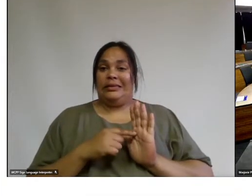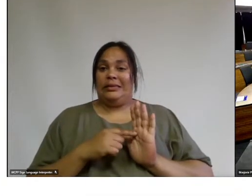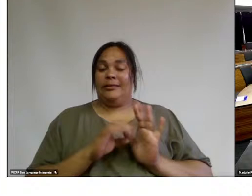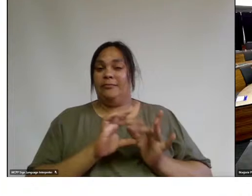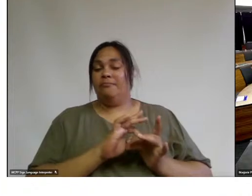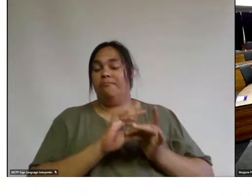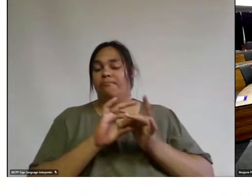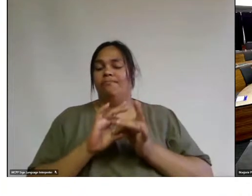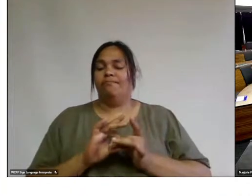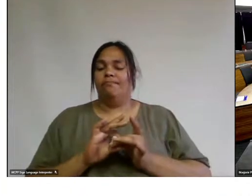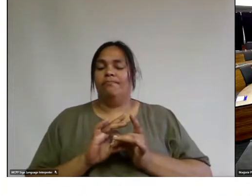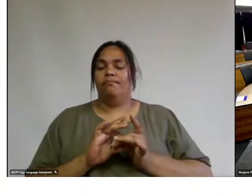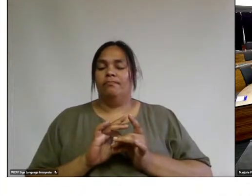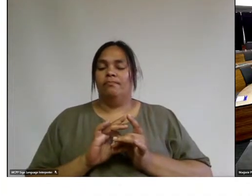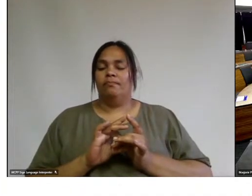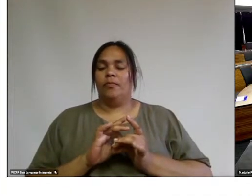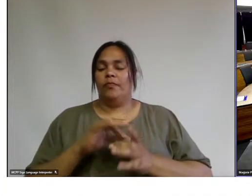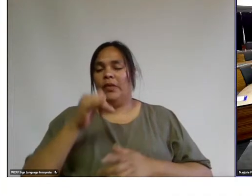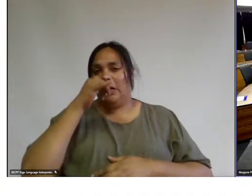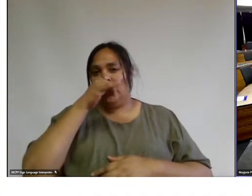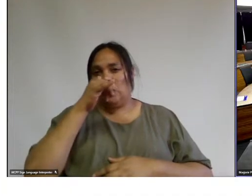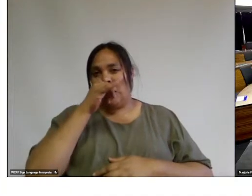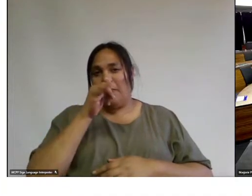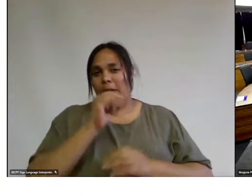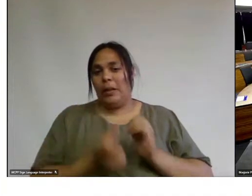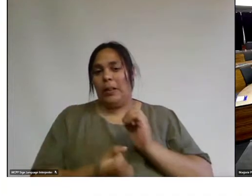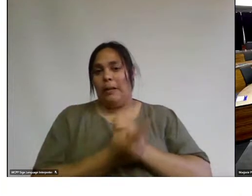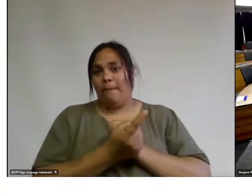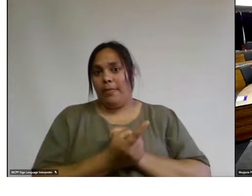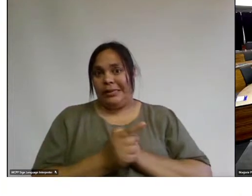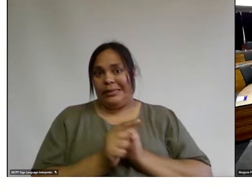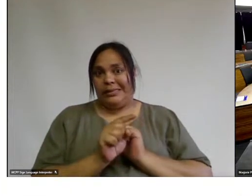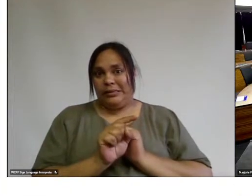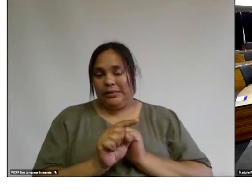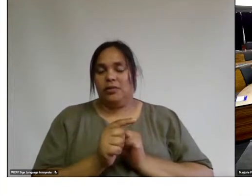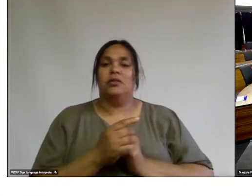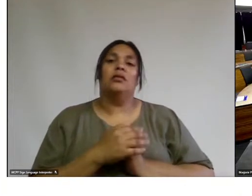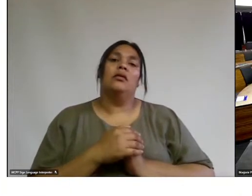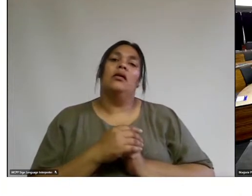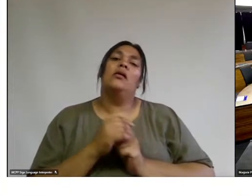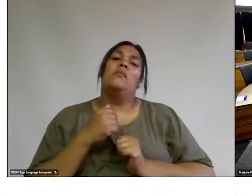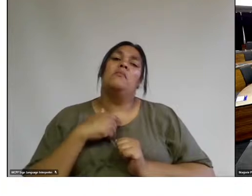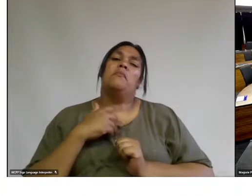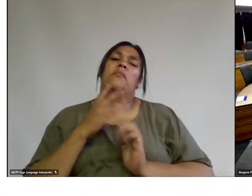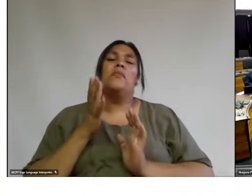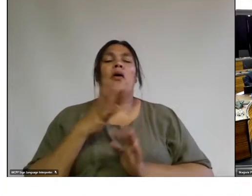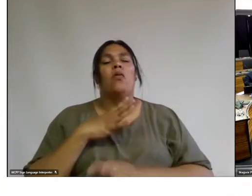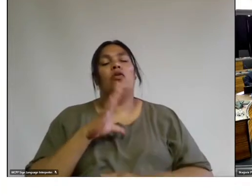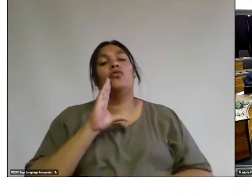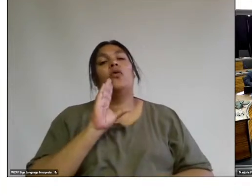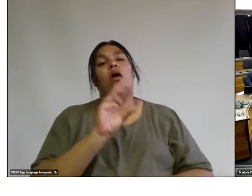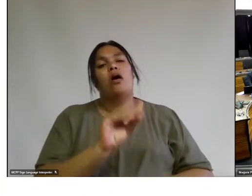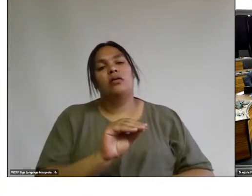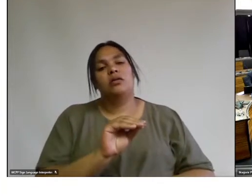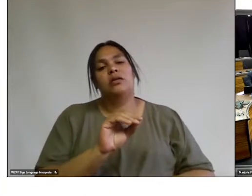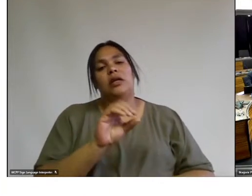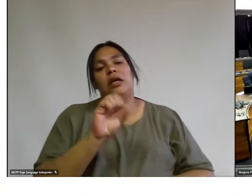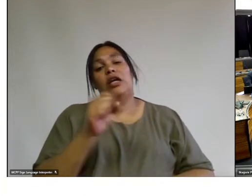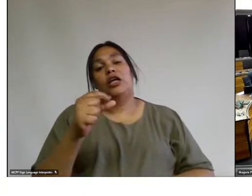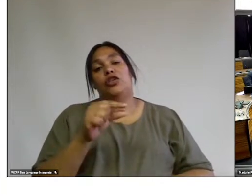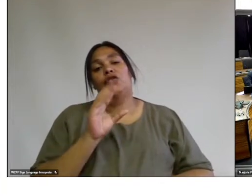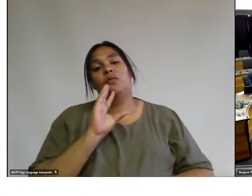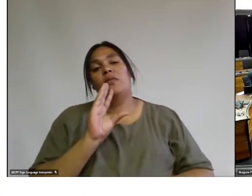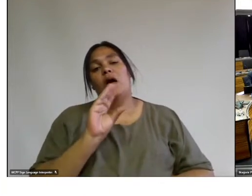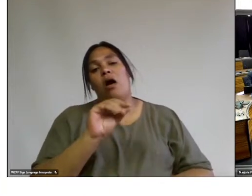to criminal offences, I just want to ask the SG,